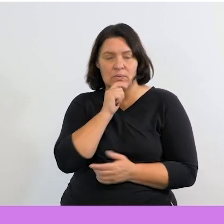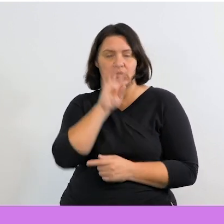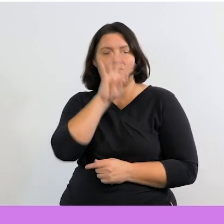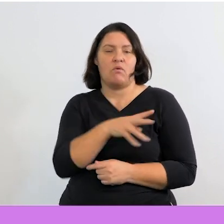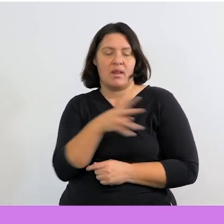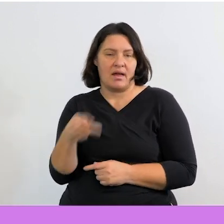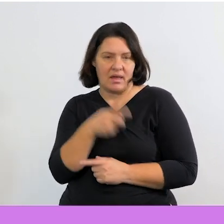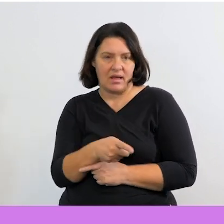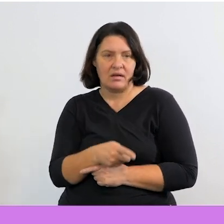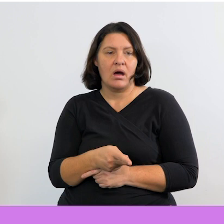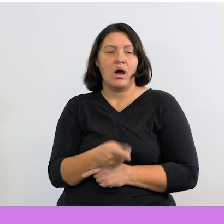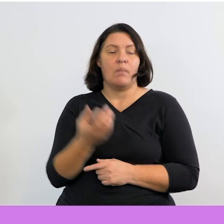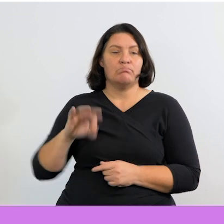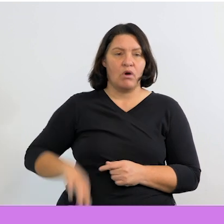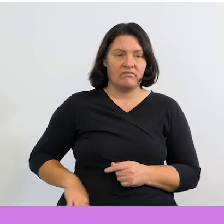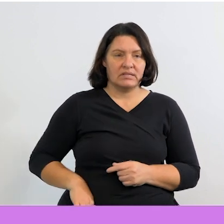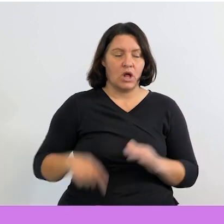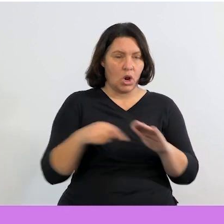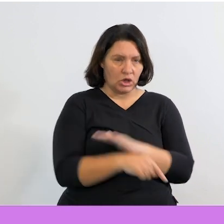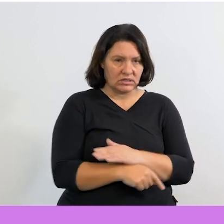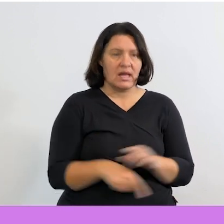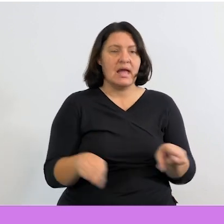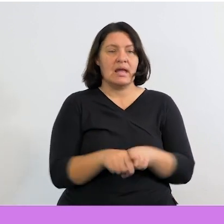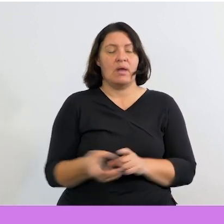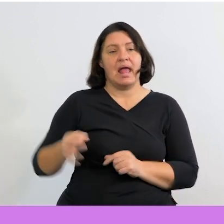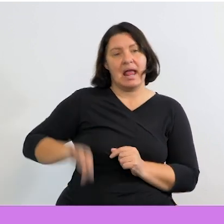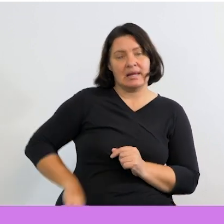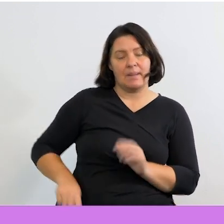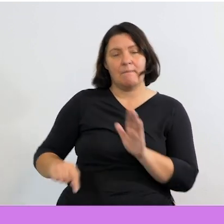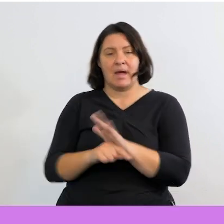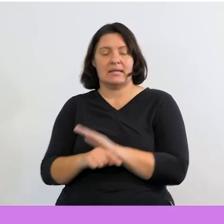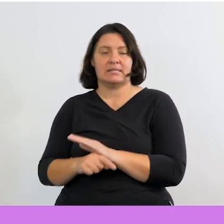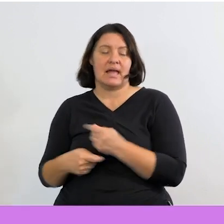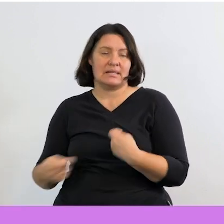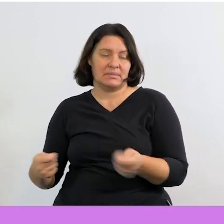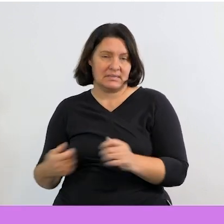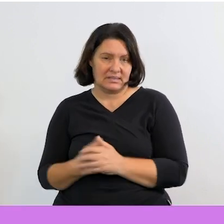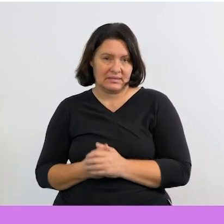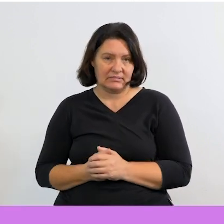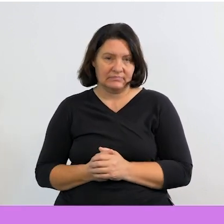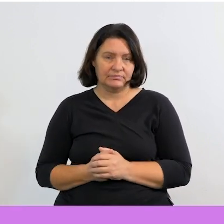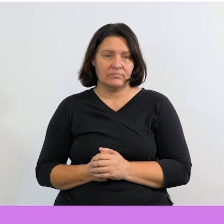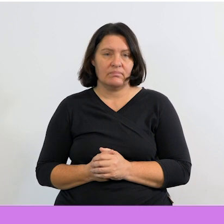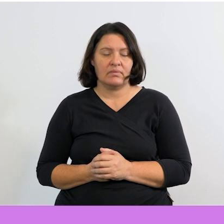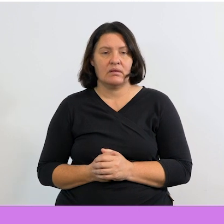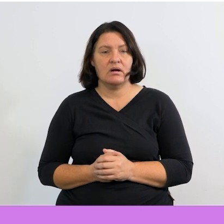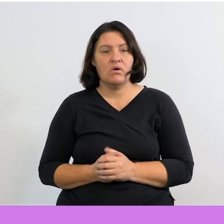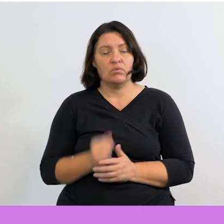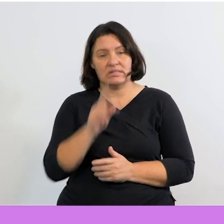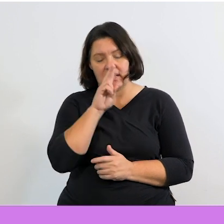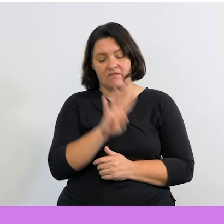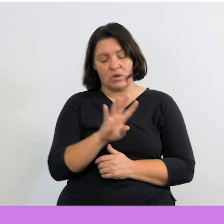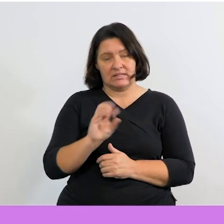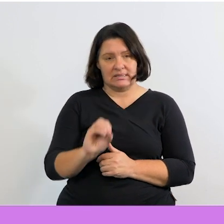that you may use the formula, profit equals income minus expenses. Okay, so now,